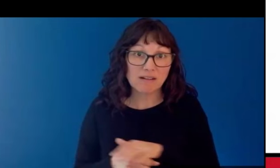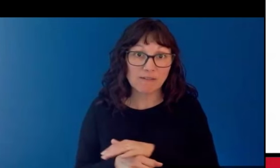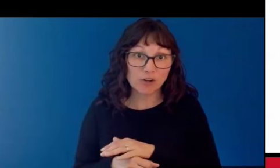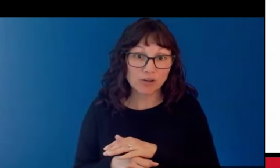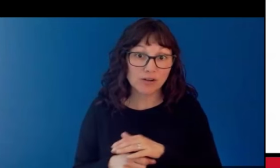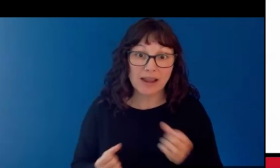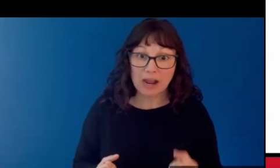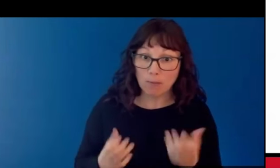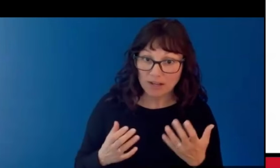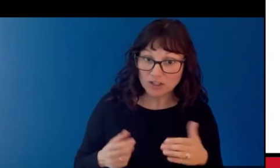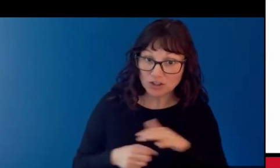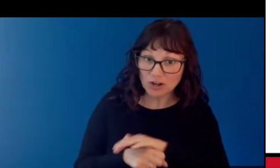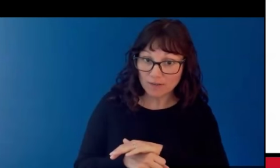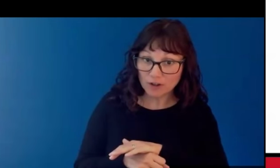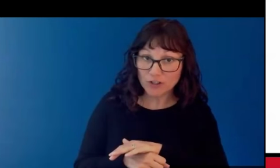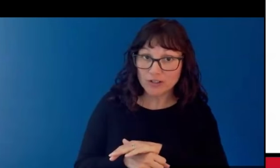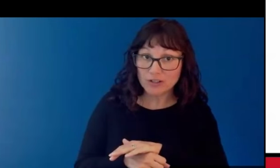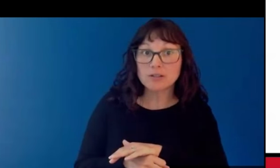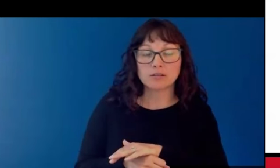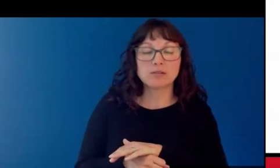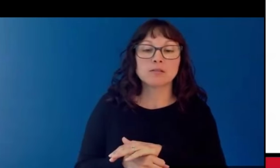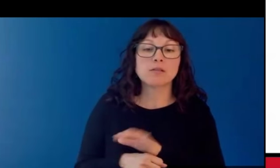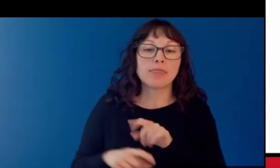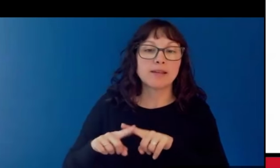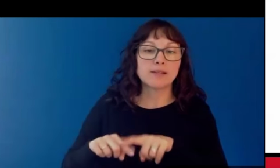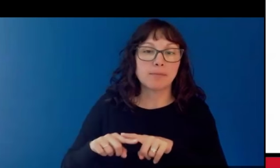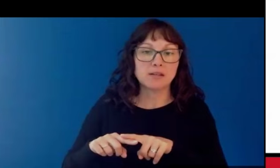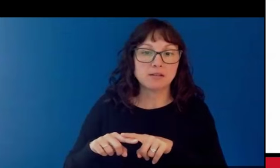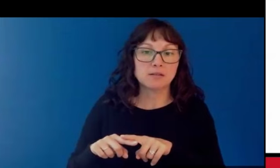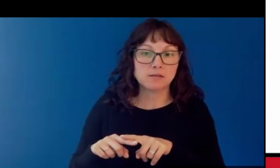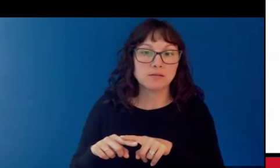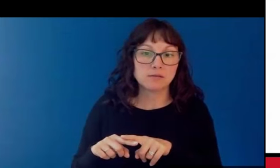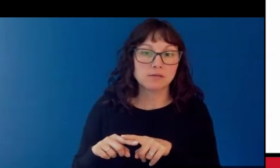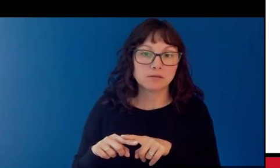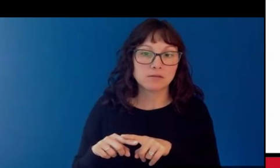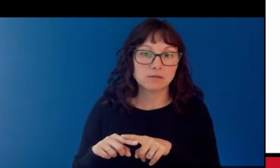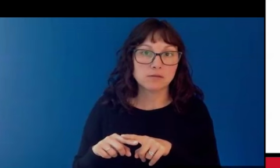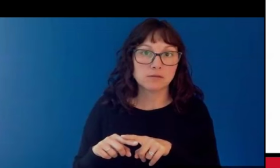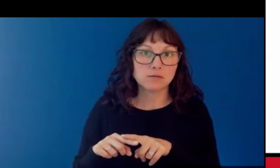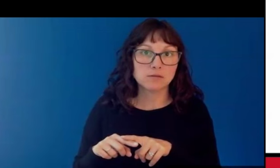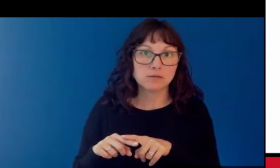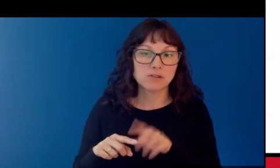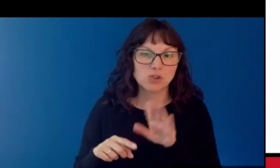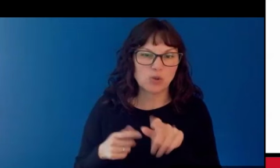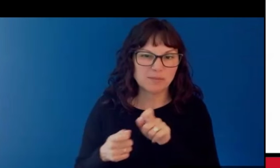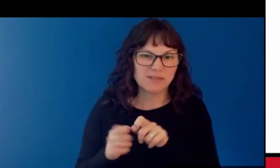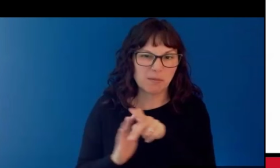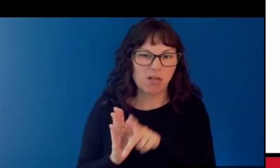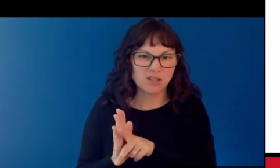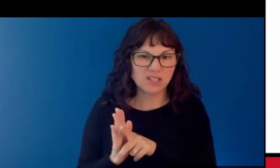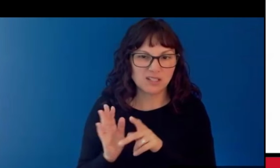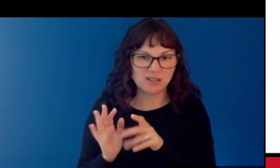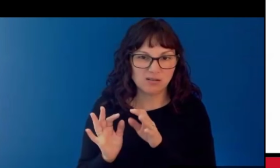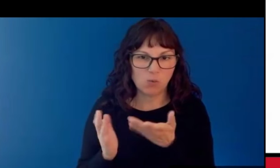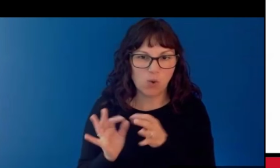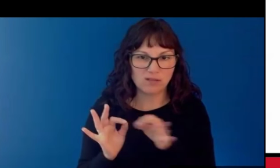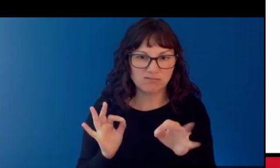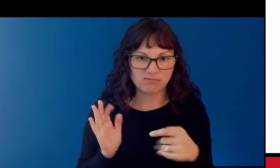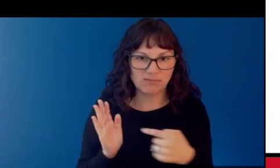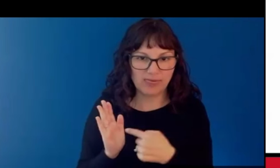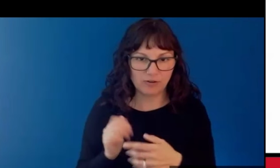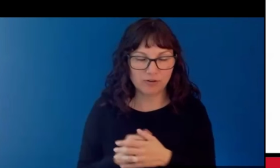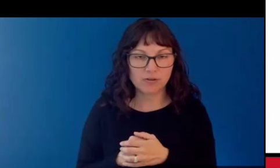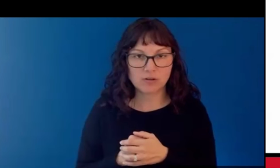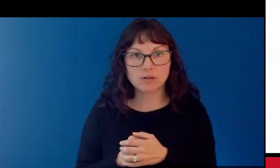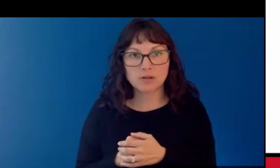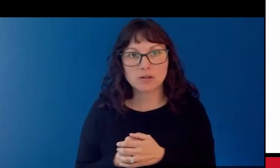how much would be covered is going to depend on the language in your policy. And it's all going to